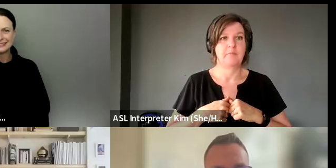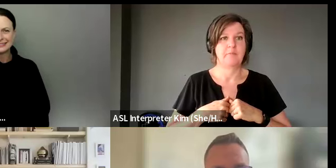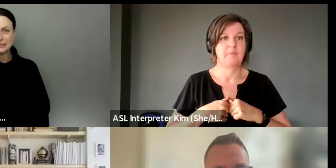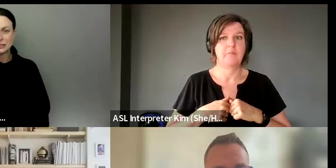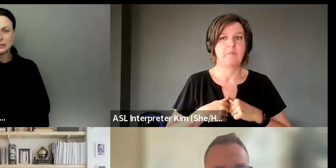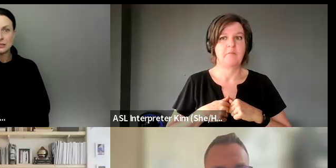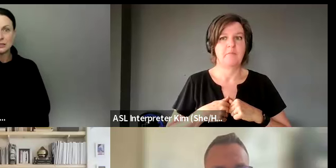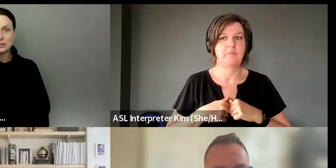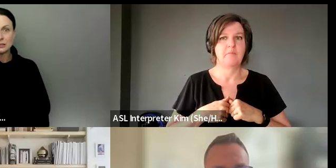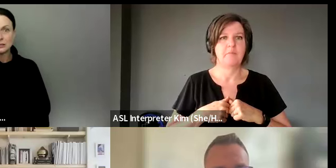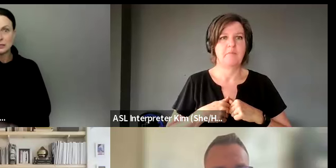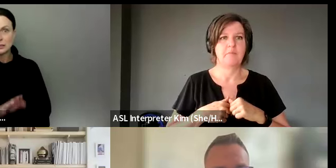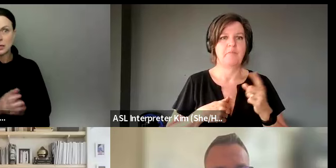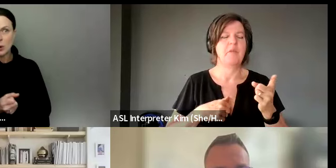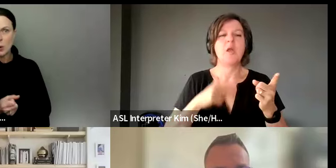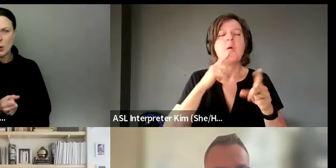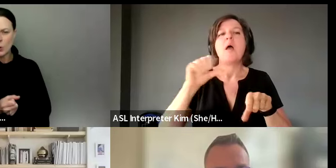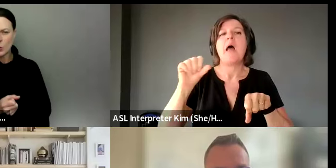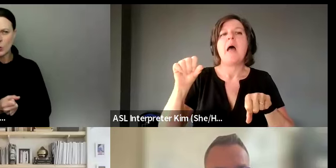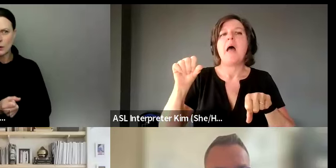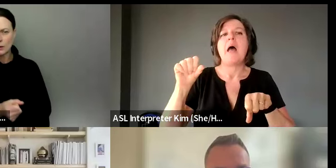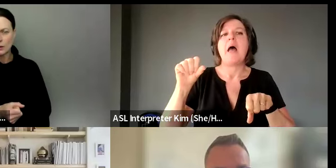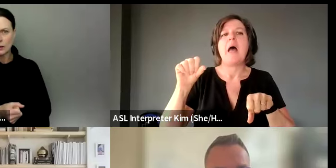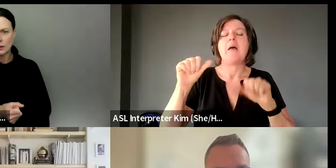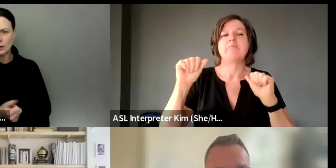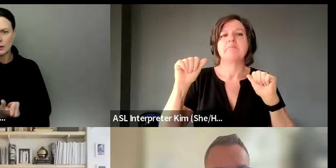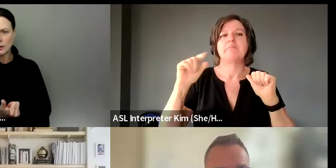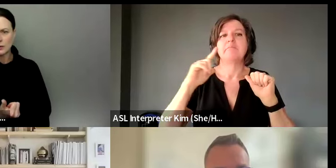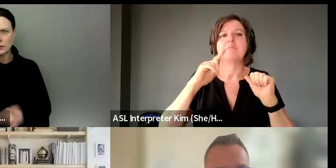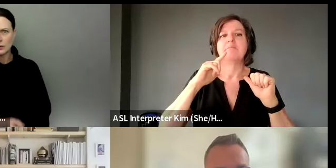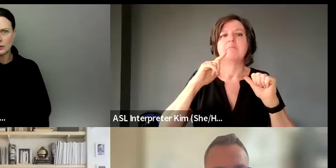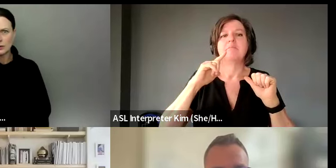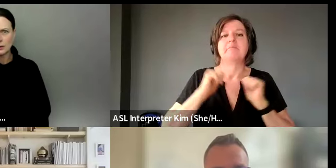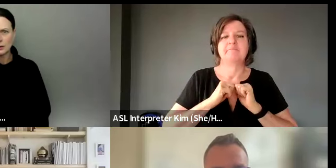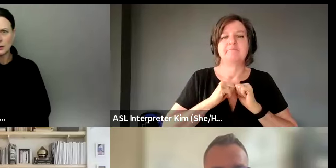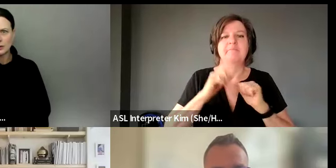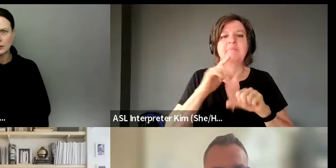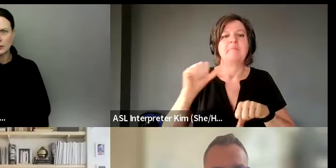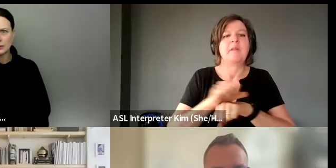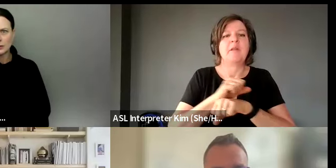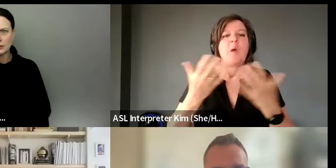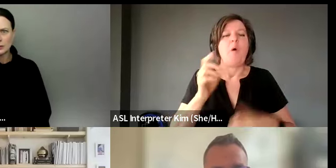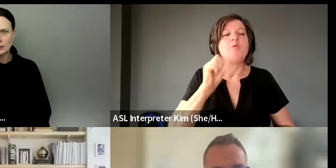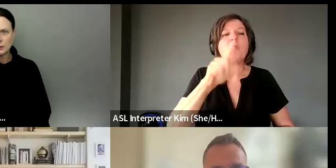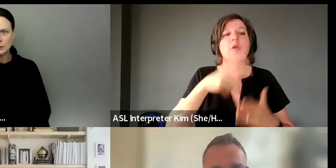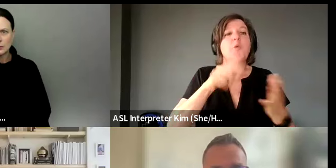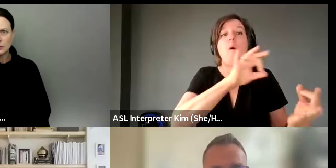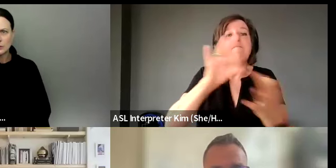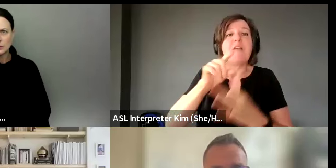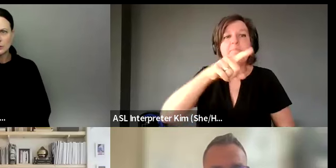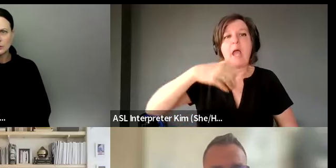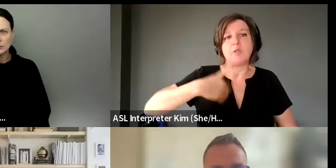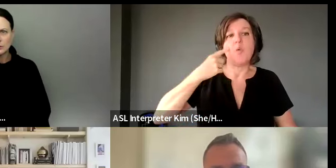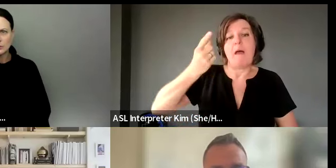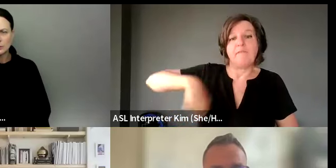No, Catherine, I actually wanted to ask you what feedback do you have for us? Let's ask from all of this, what feedback